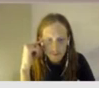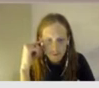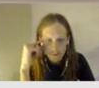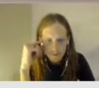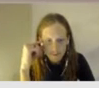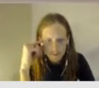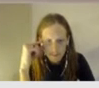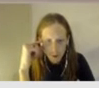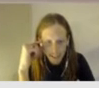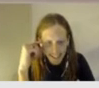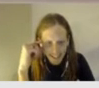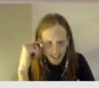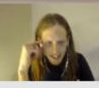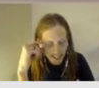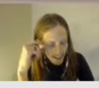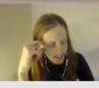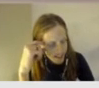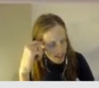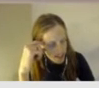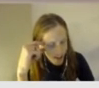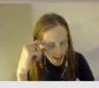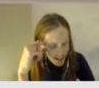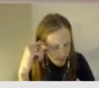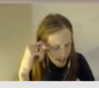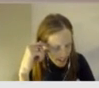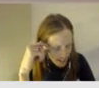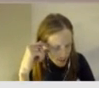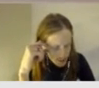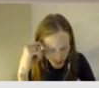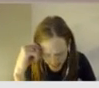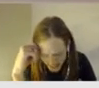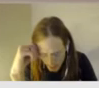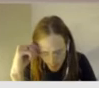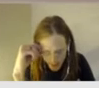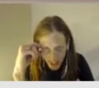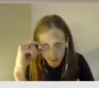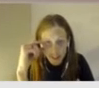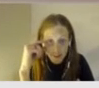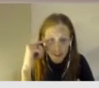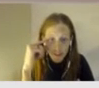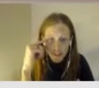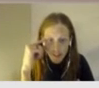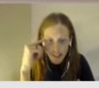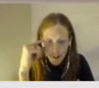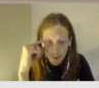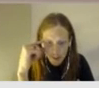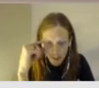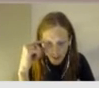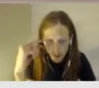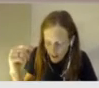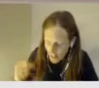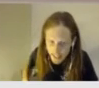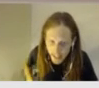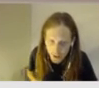mortar shop if you can. Oh, I like it. I like it. You know, I find that camera stores need to step up their game in customer service, though, because I find most of